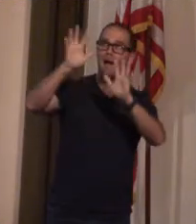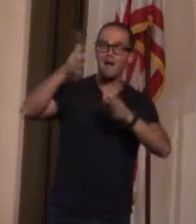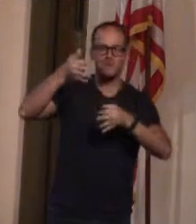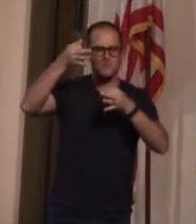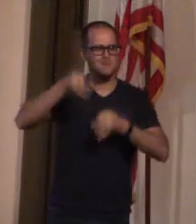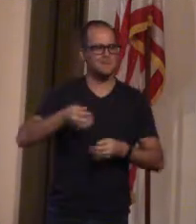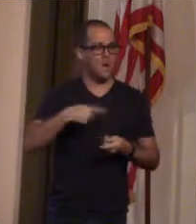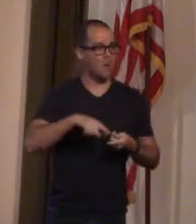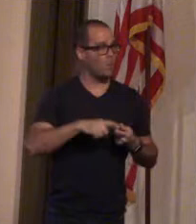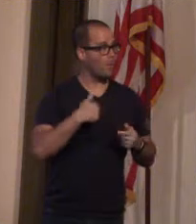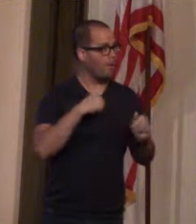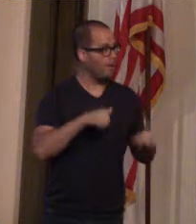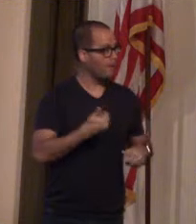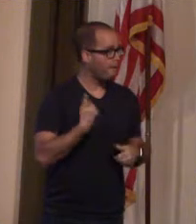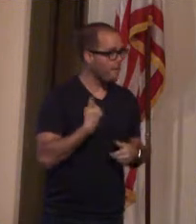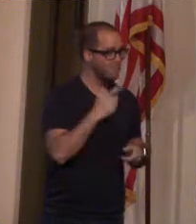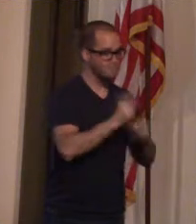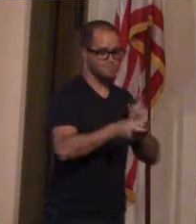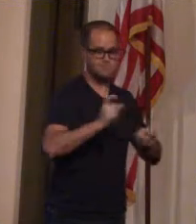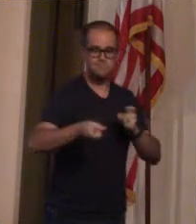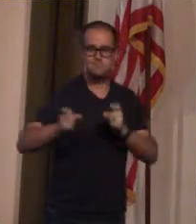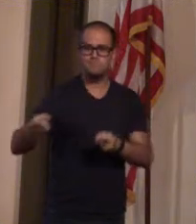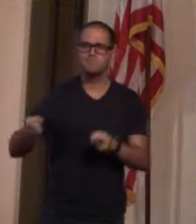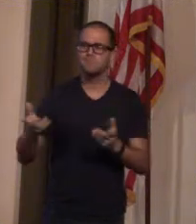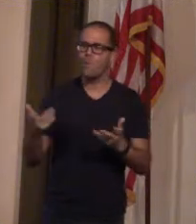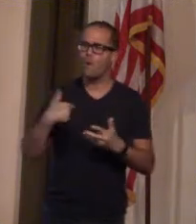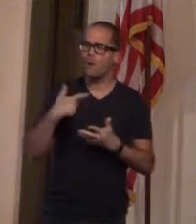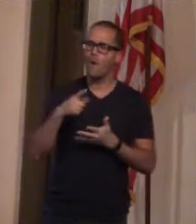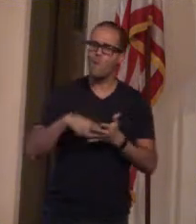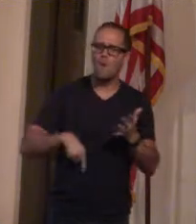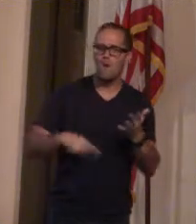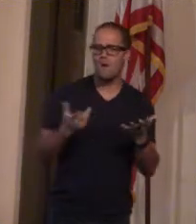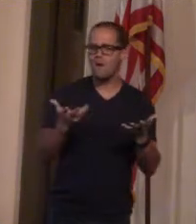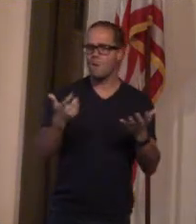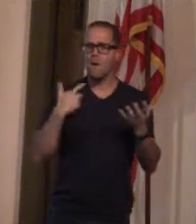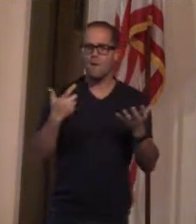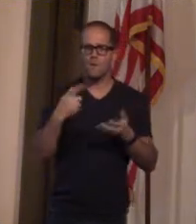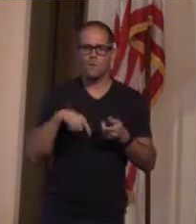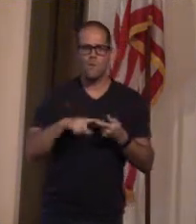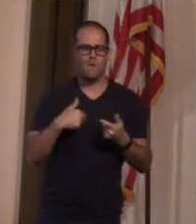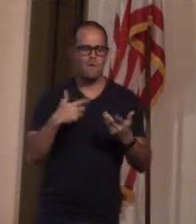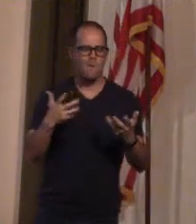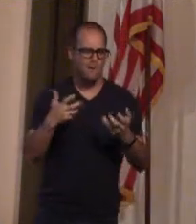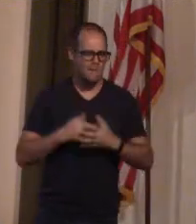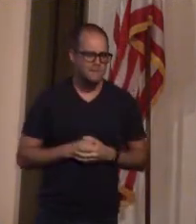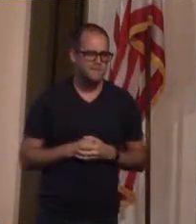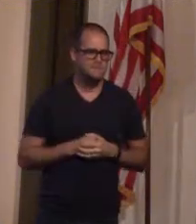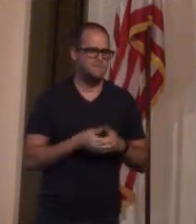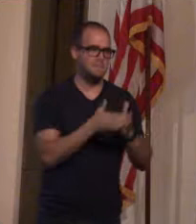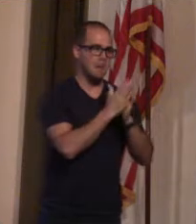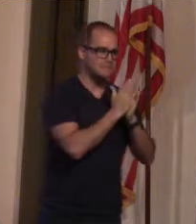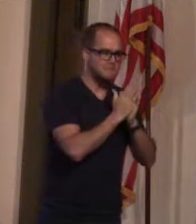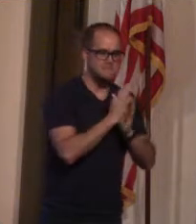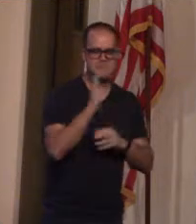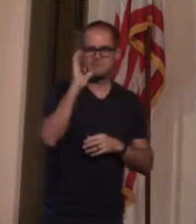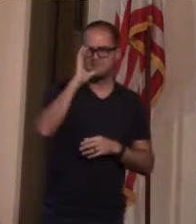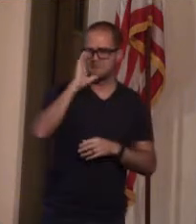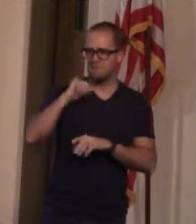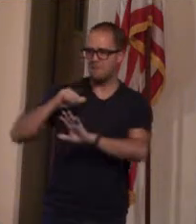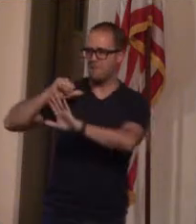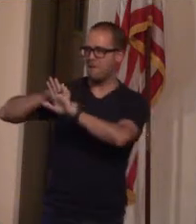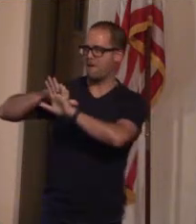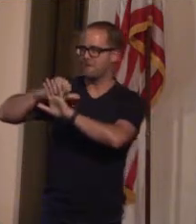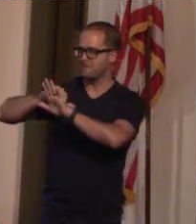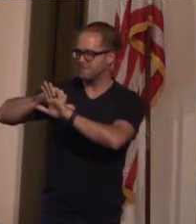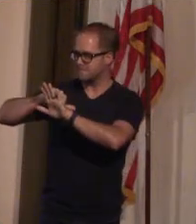seek, knock. Don't wait for that great customer service department in the sky to decide when I can have